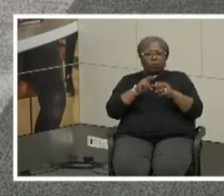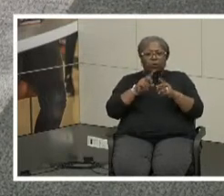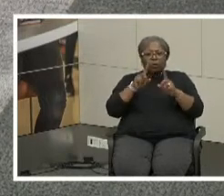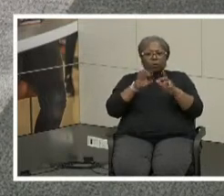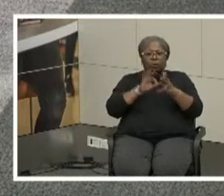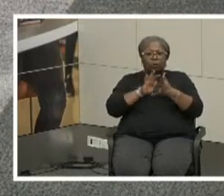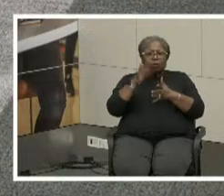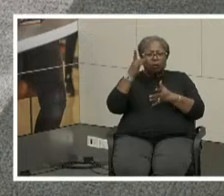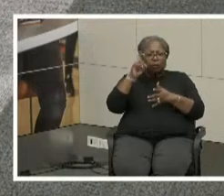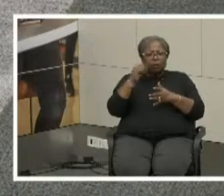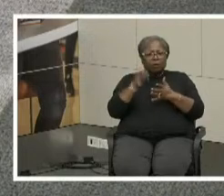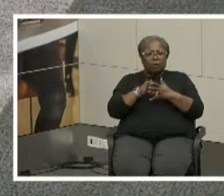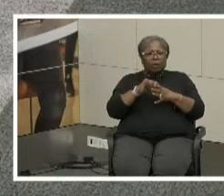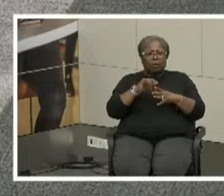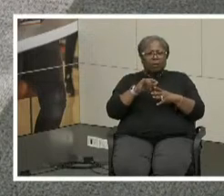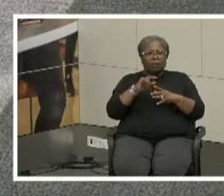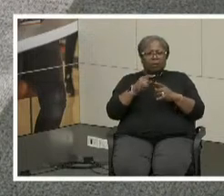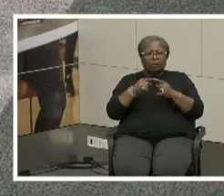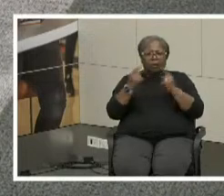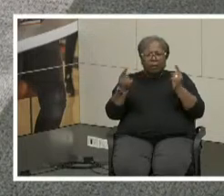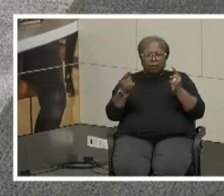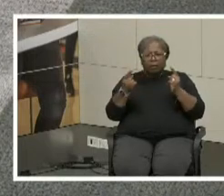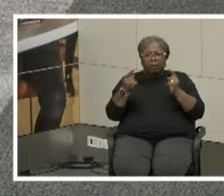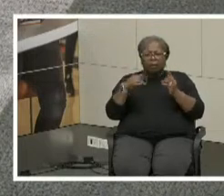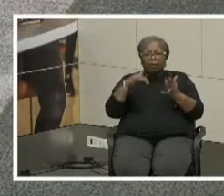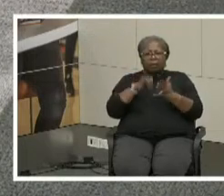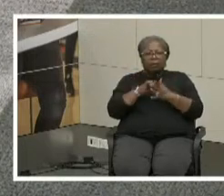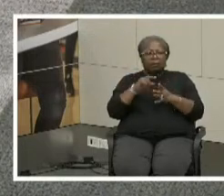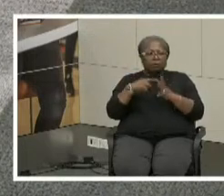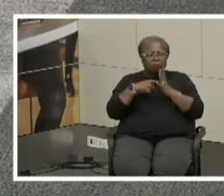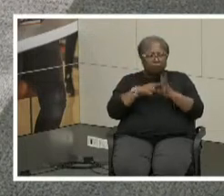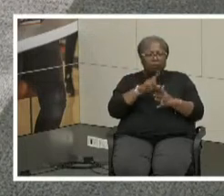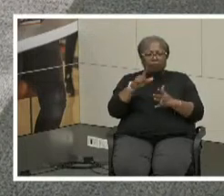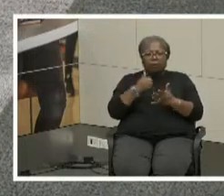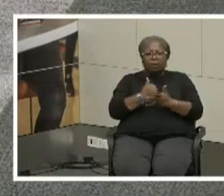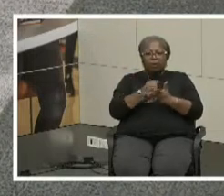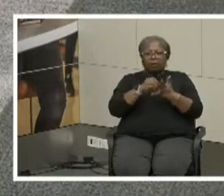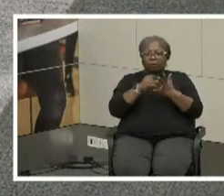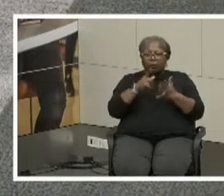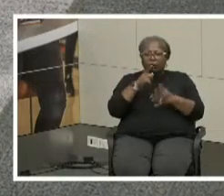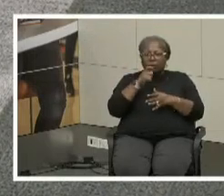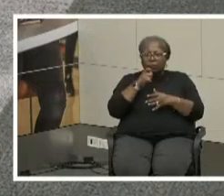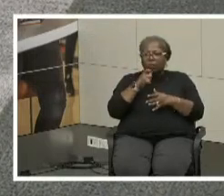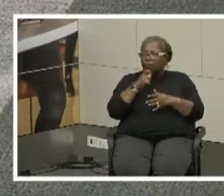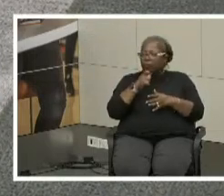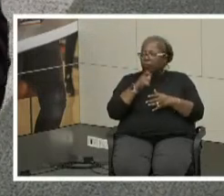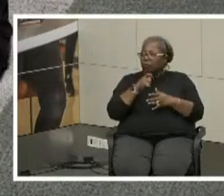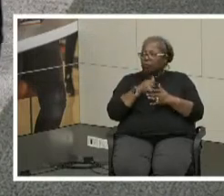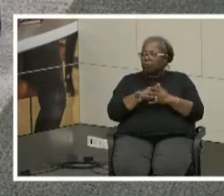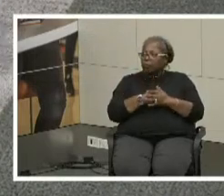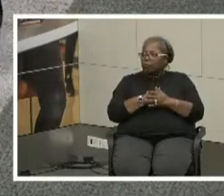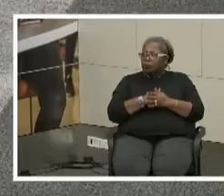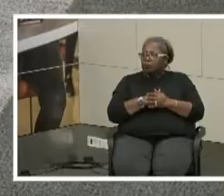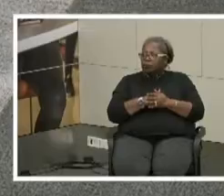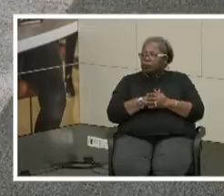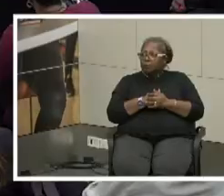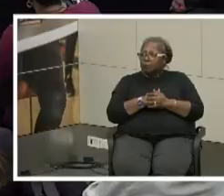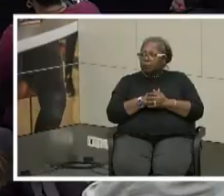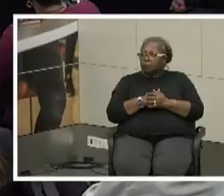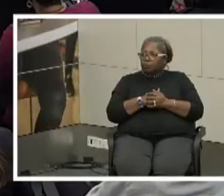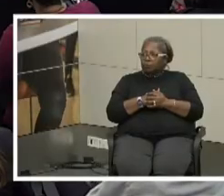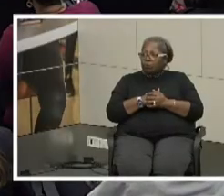are you doing things that actively sabotage that mission studies show that Librarians help the students who are hired to